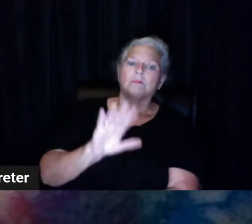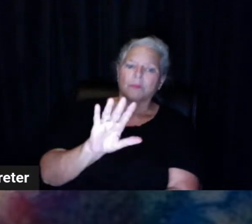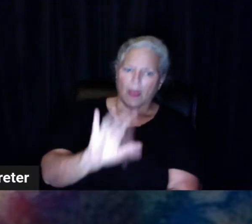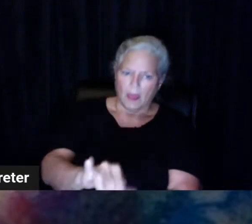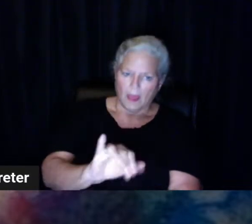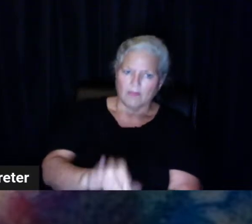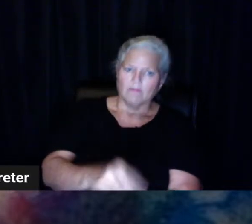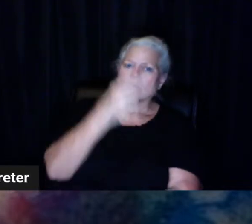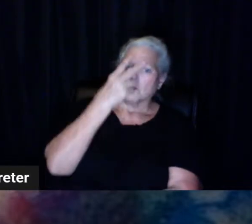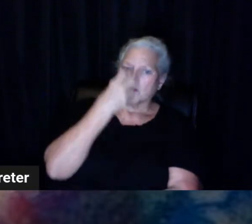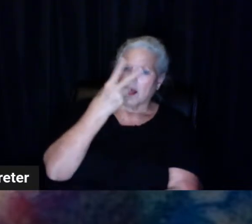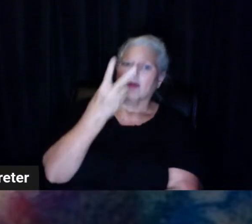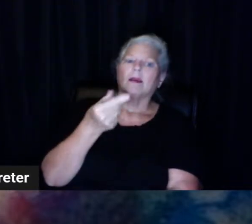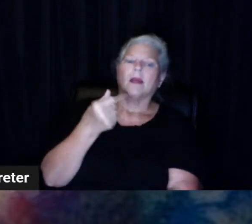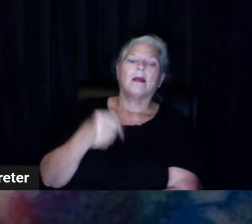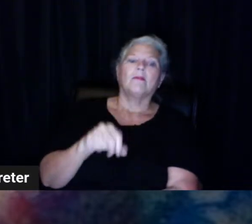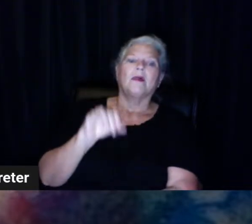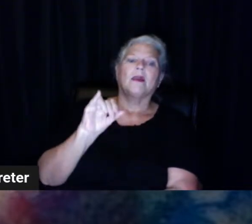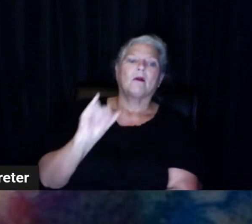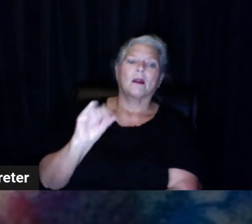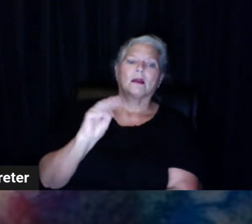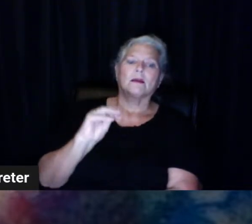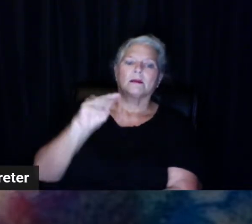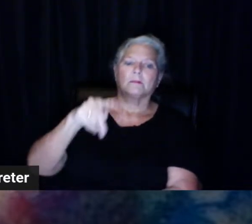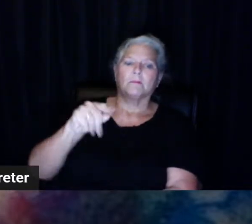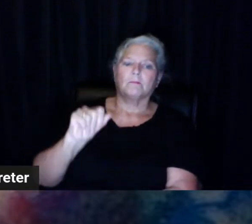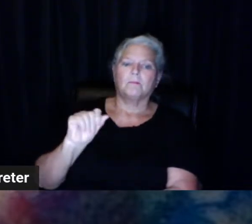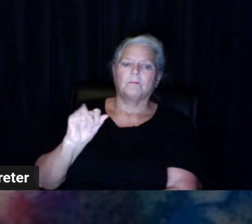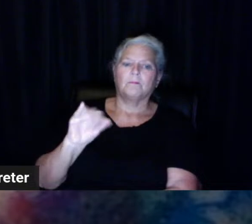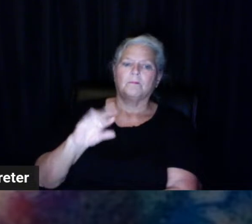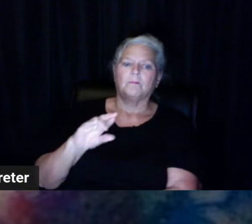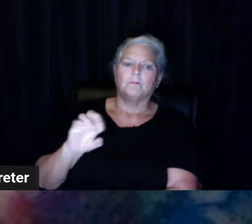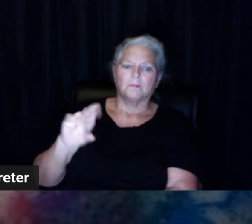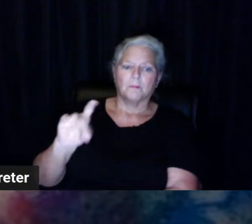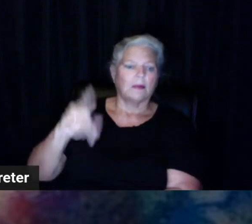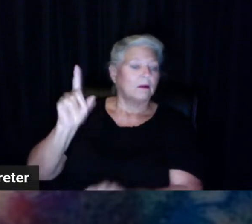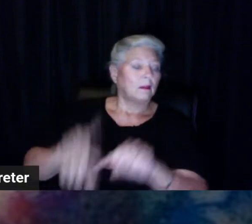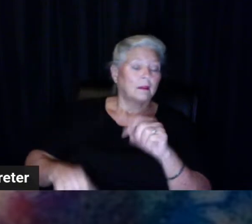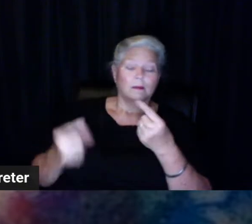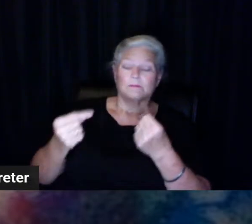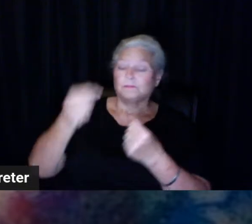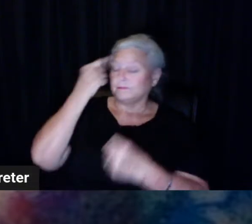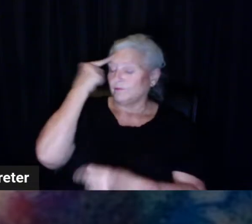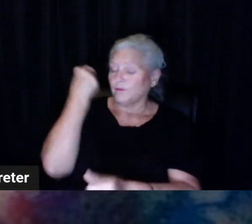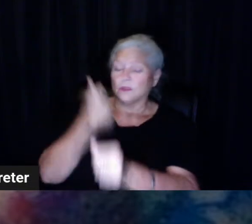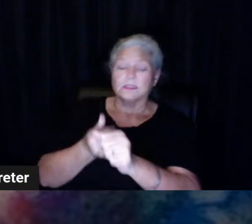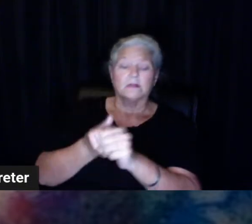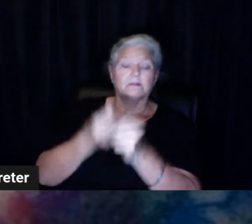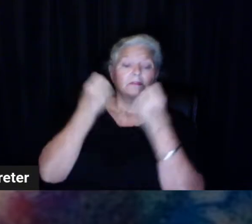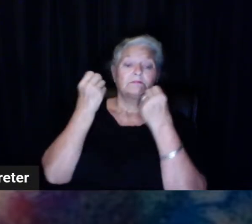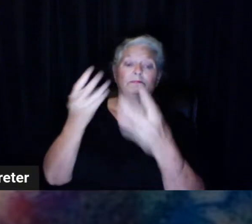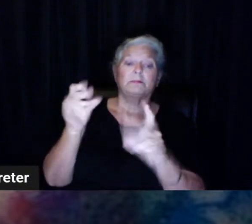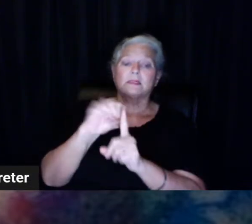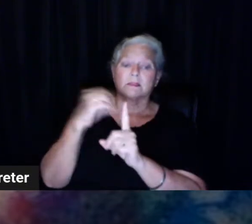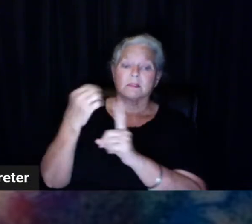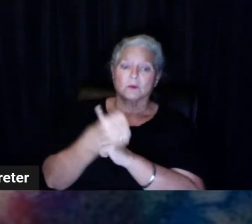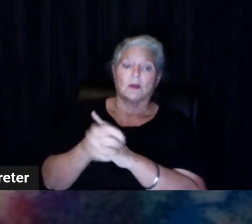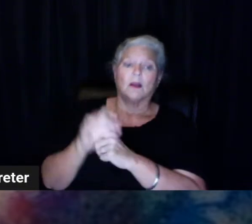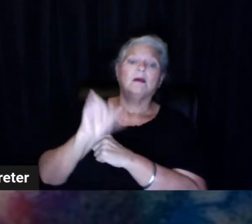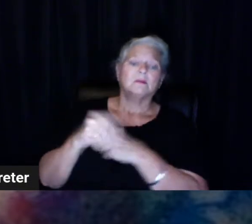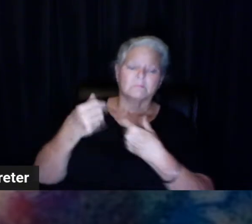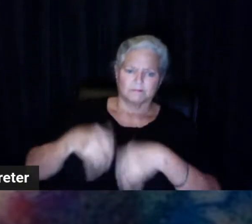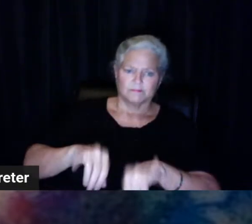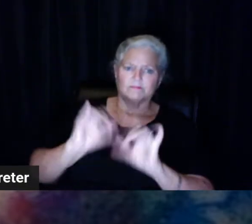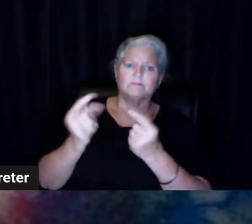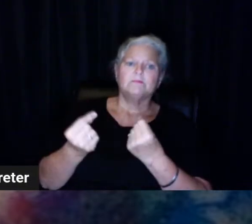they can't drive. They can't do for themselves in a lot of situations. They can still do a lot of